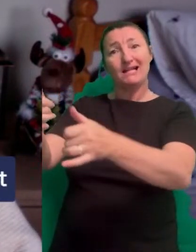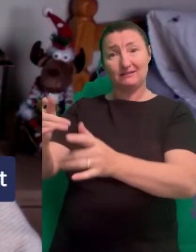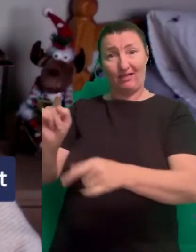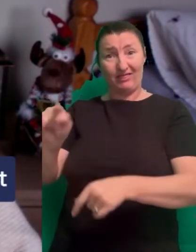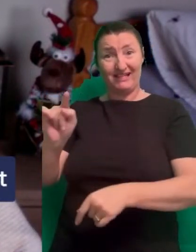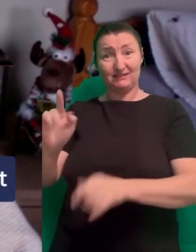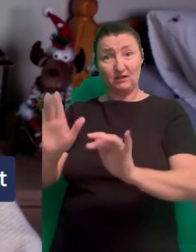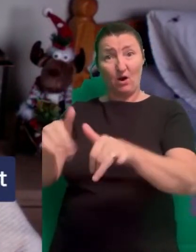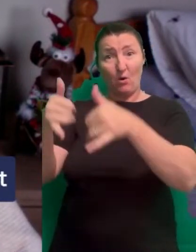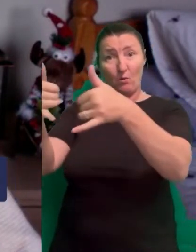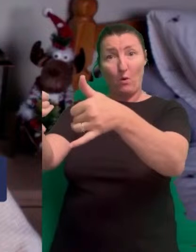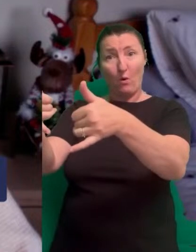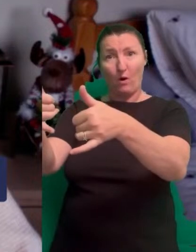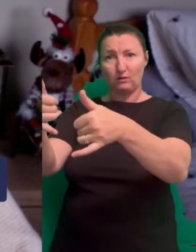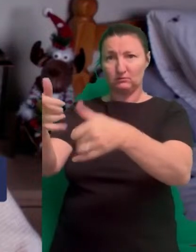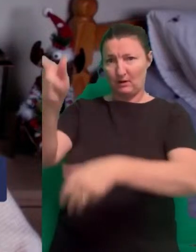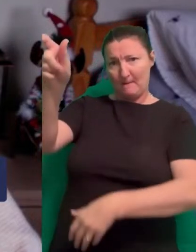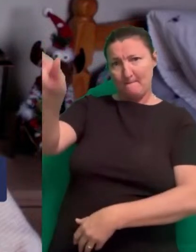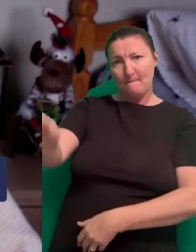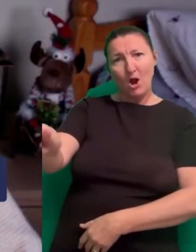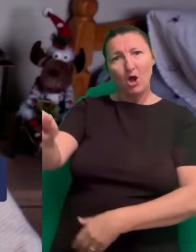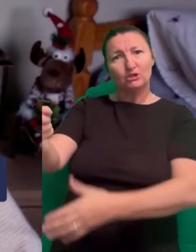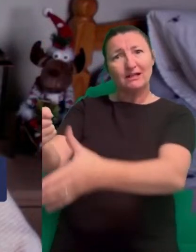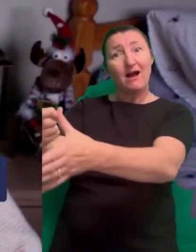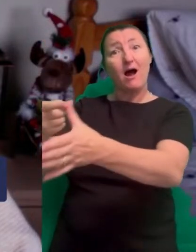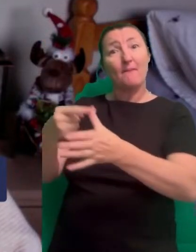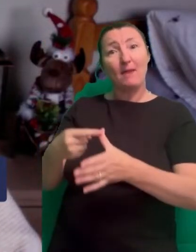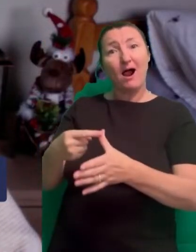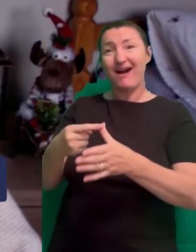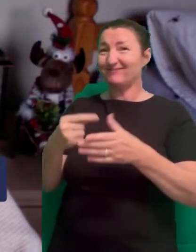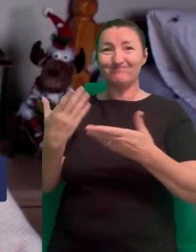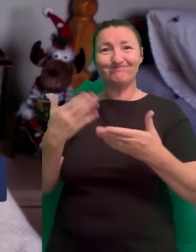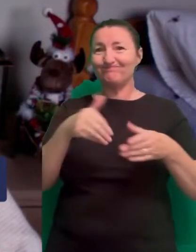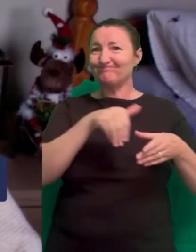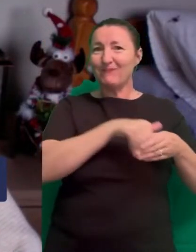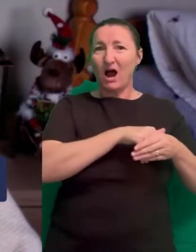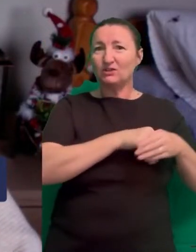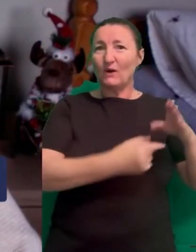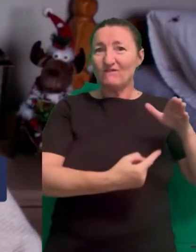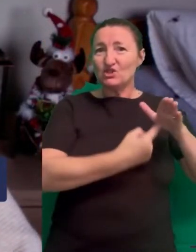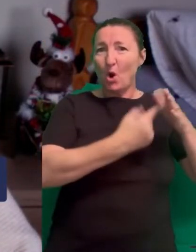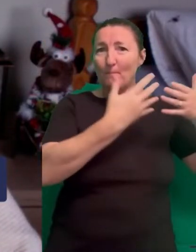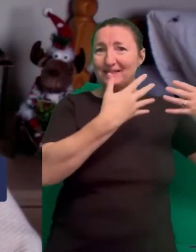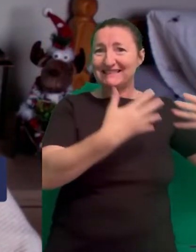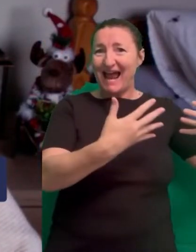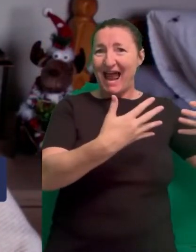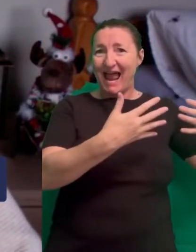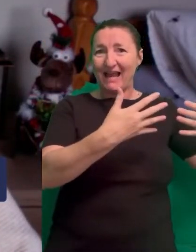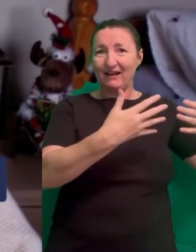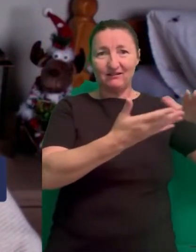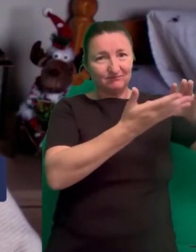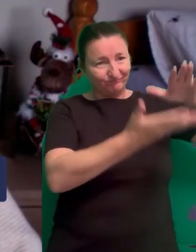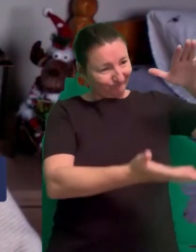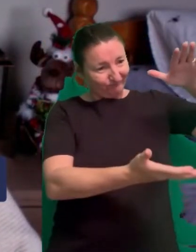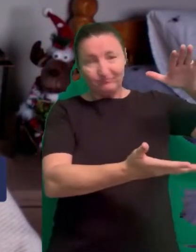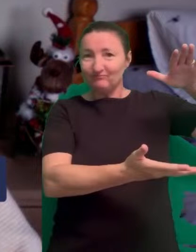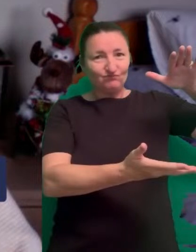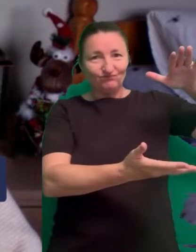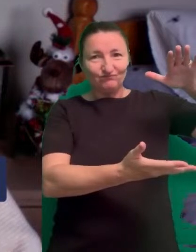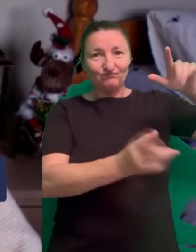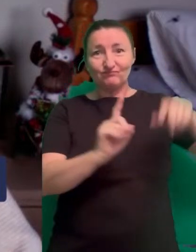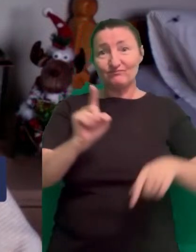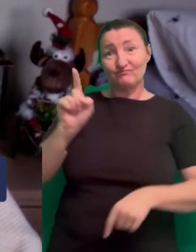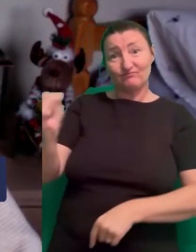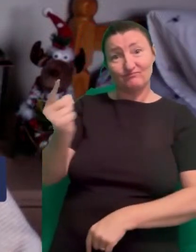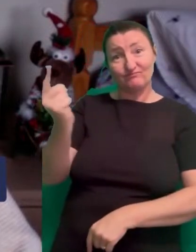application that hasn't made the top 10 for this judging, however has been